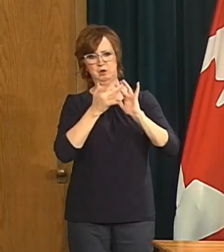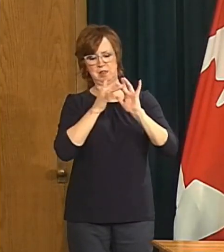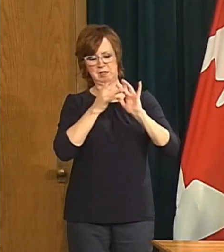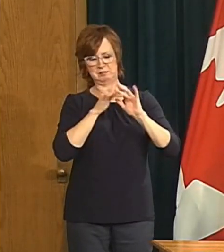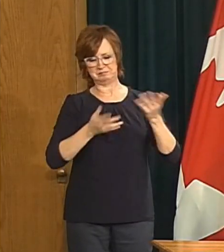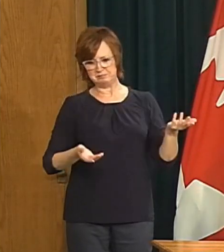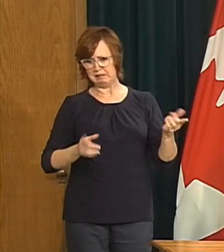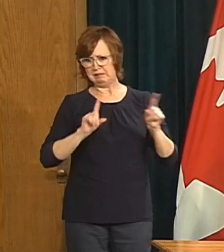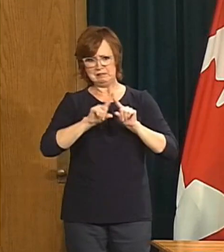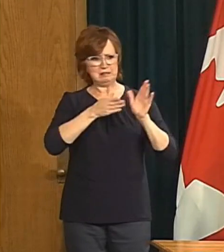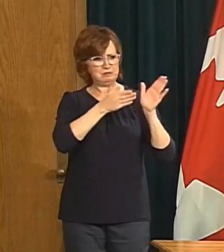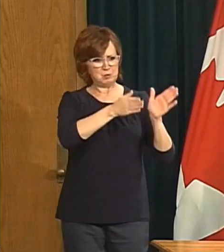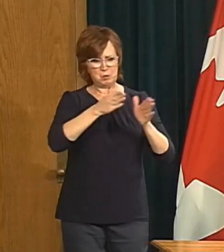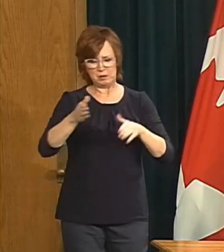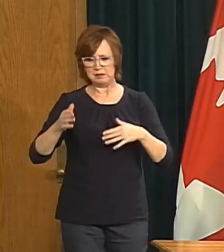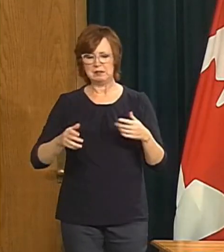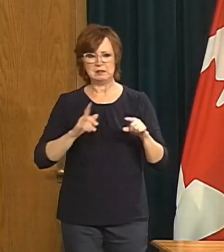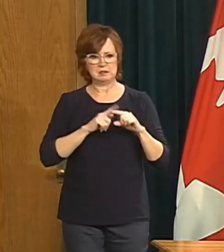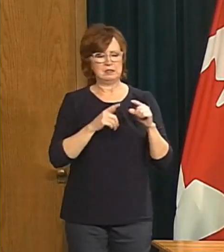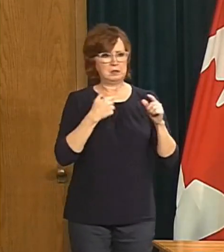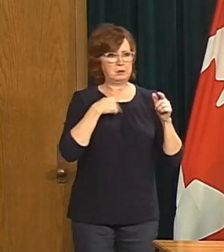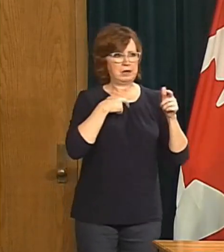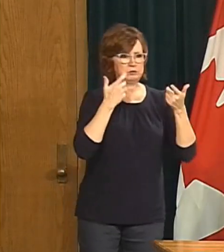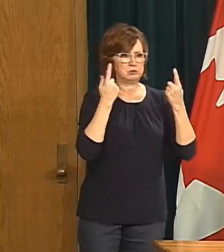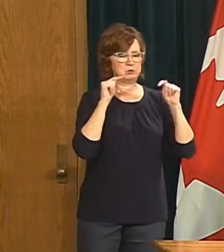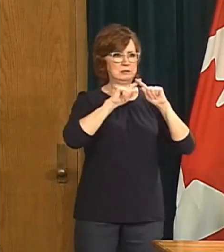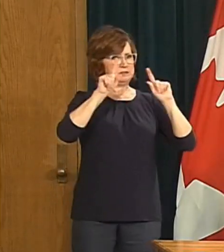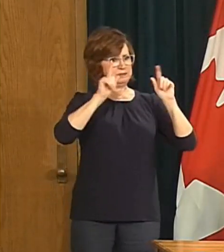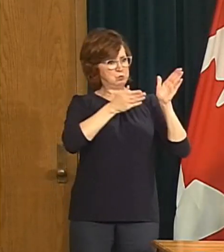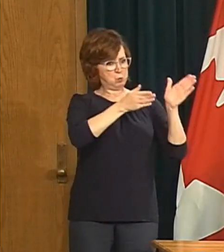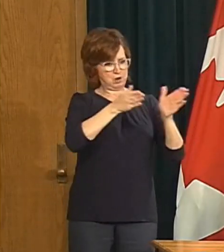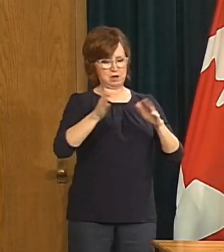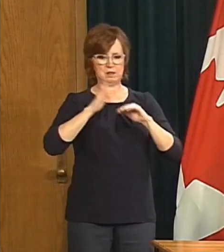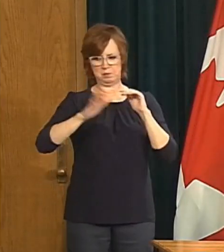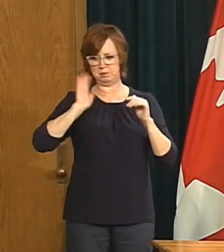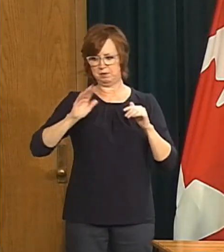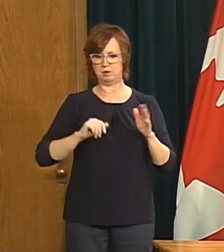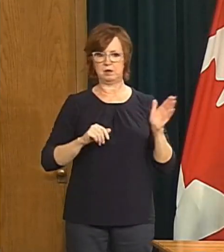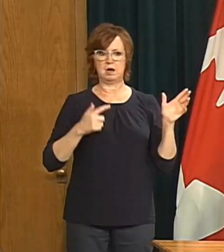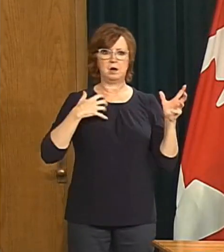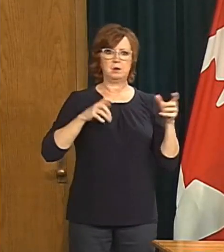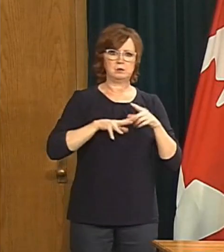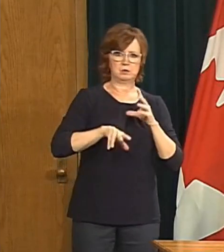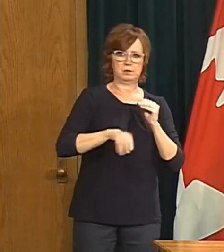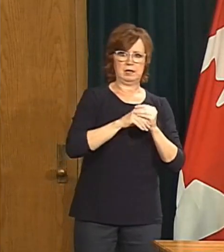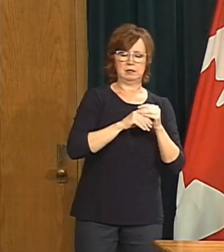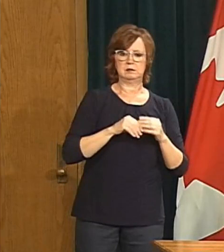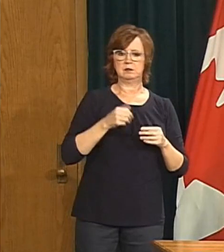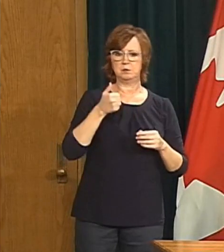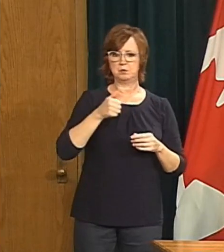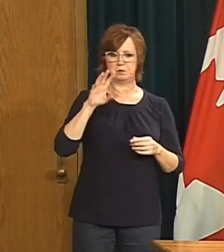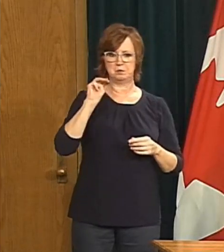things in the medium to long-term future. I would add to that, Phil. I wasn't aware of that announcement